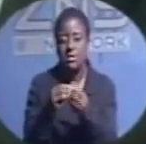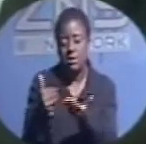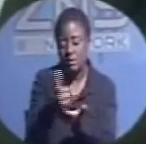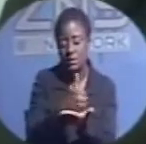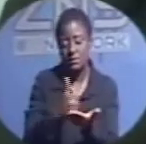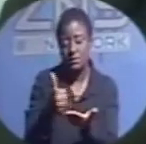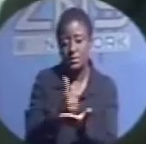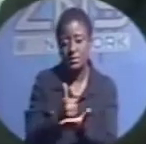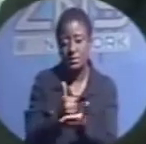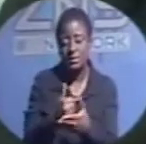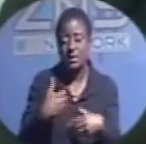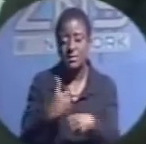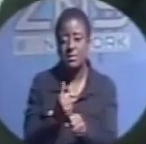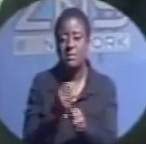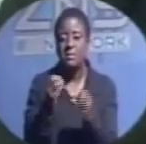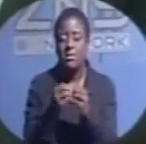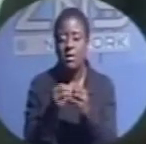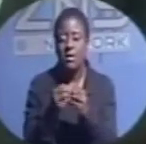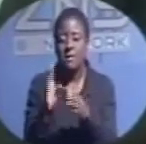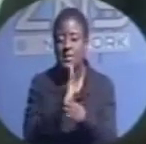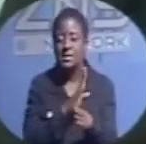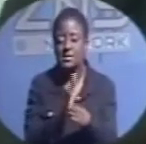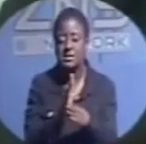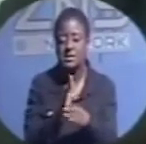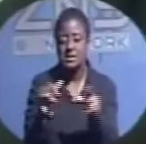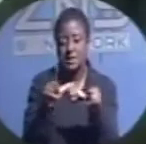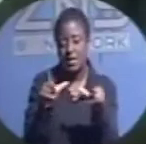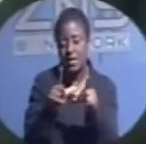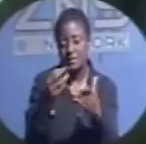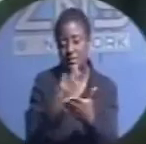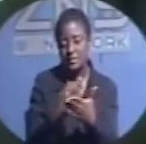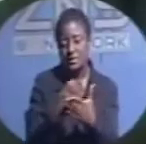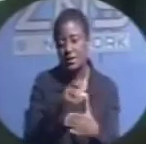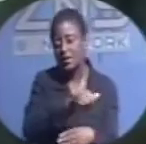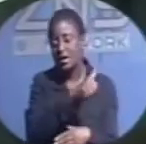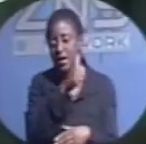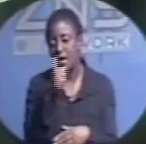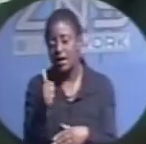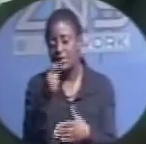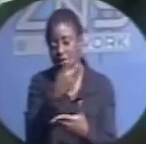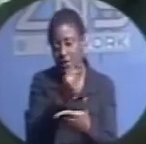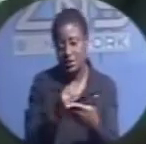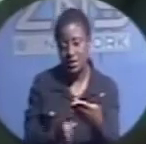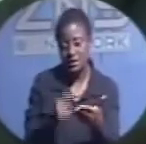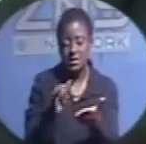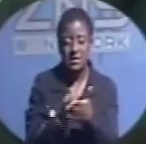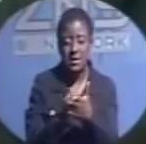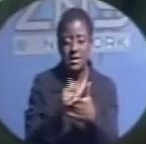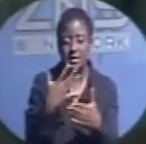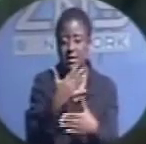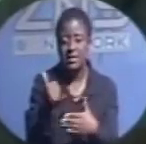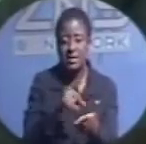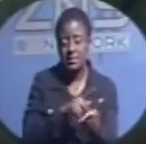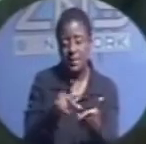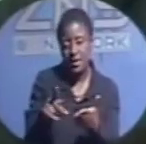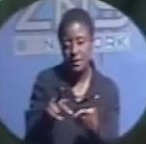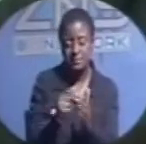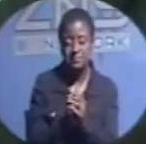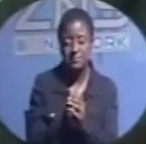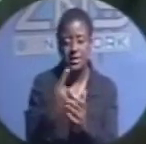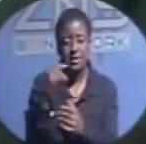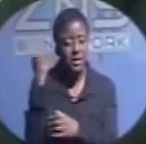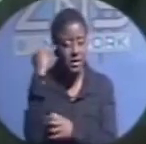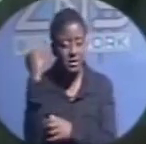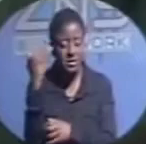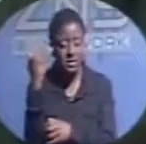will create more business license fees and other indirect taxes that those manufacturers pay. So the philosophy is that we believe